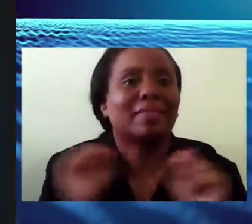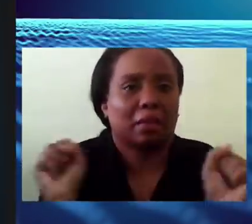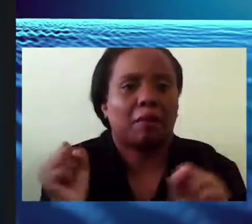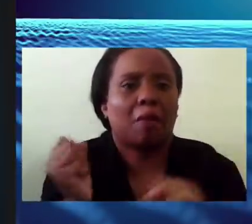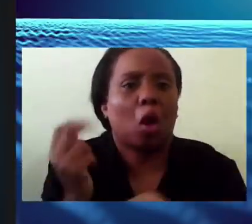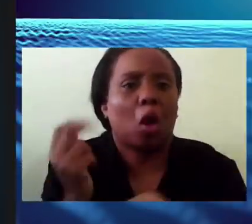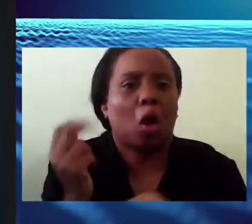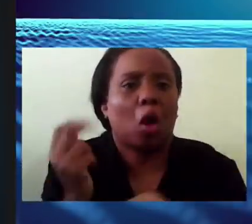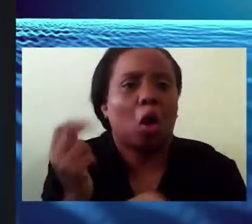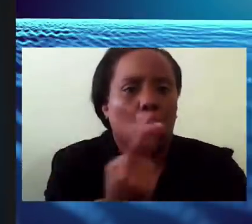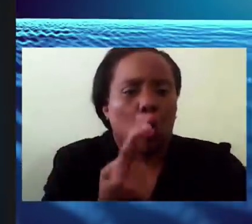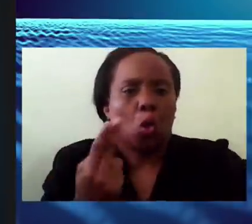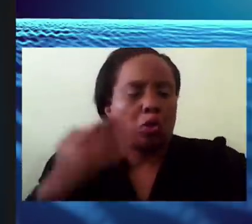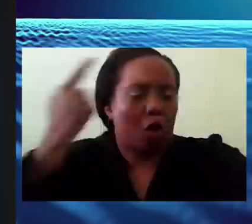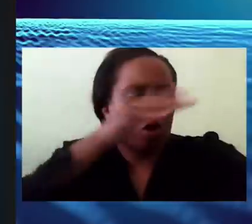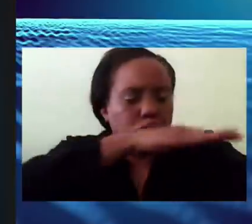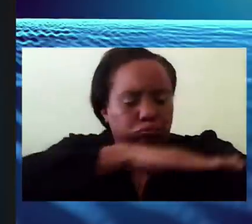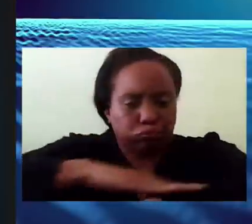So